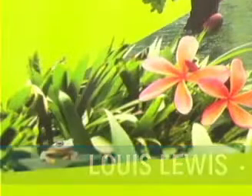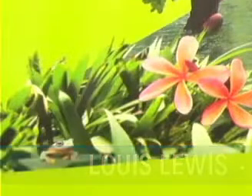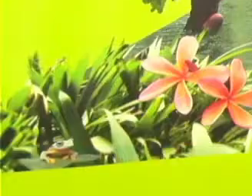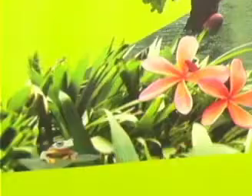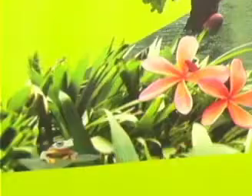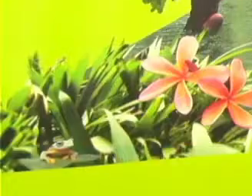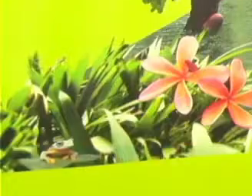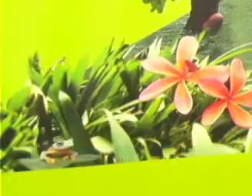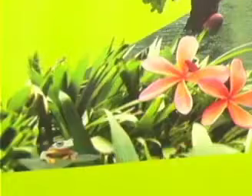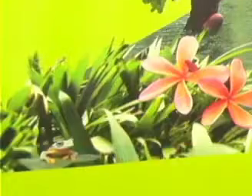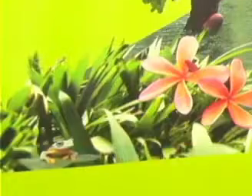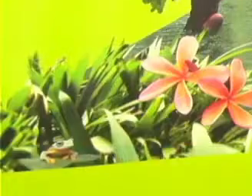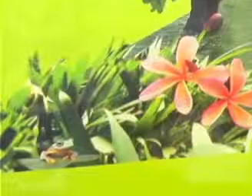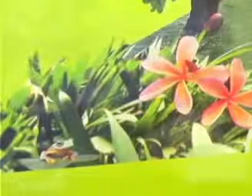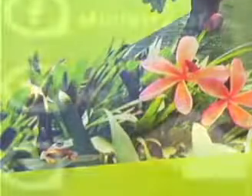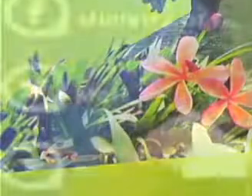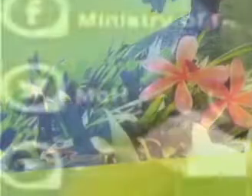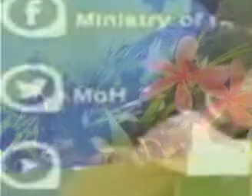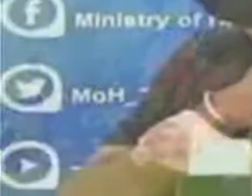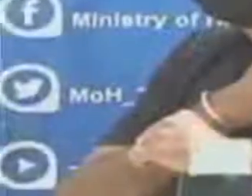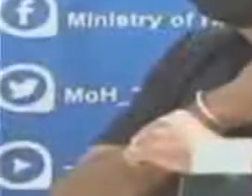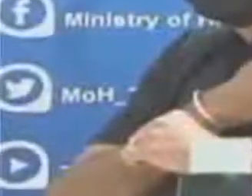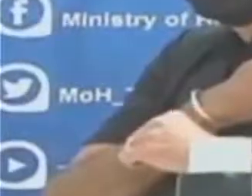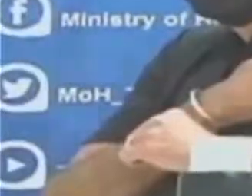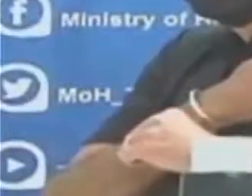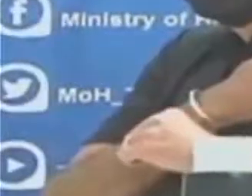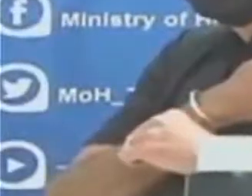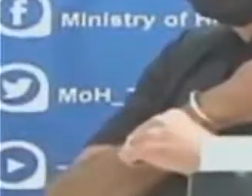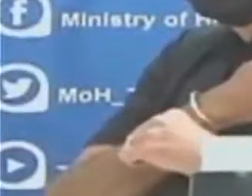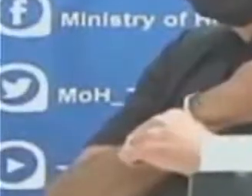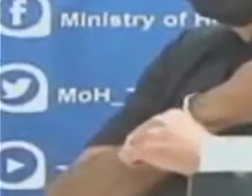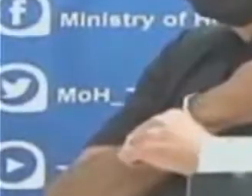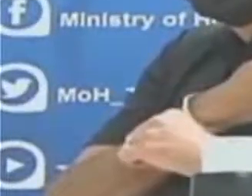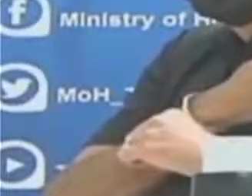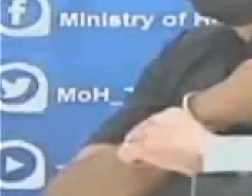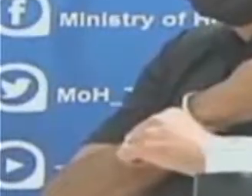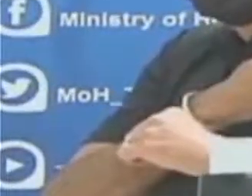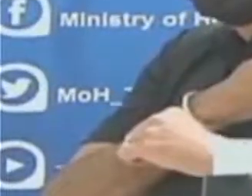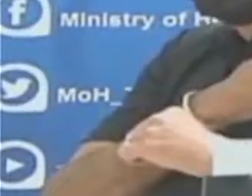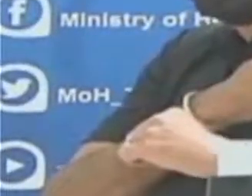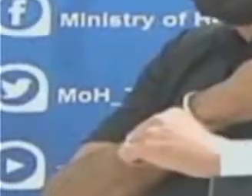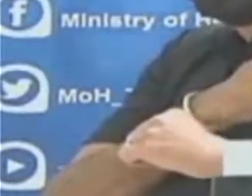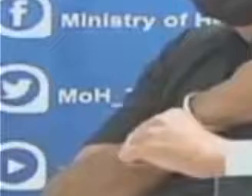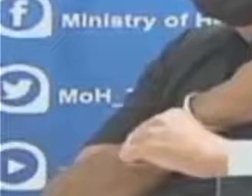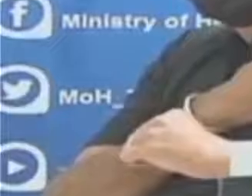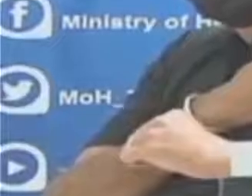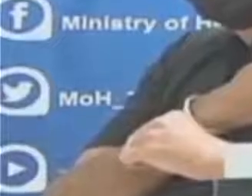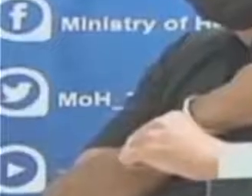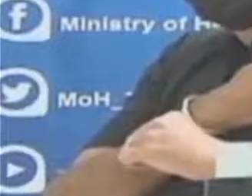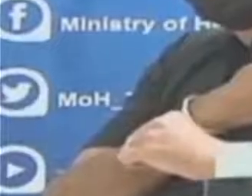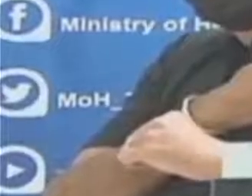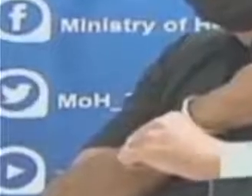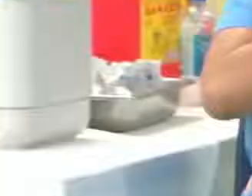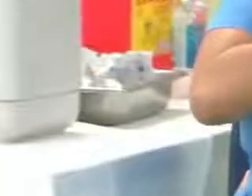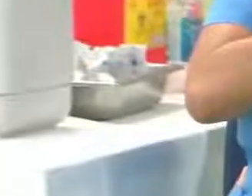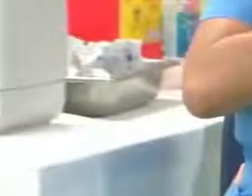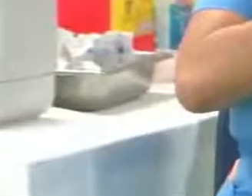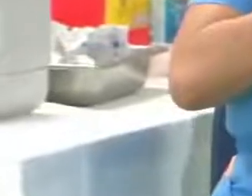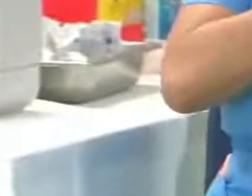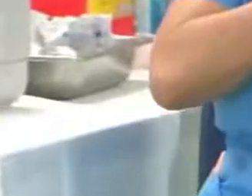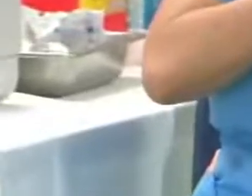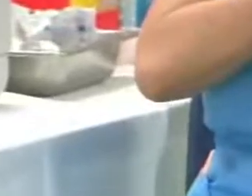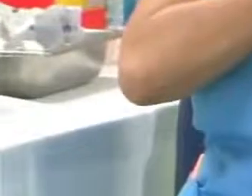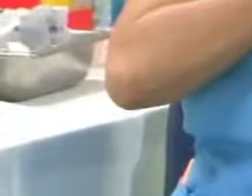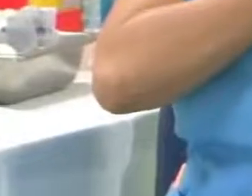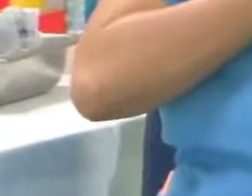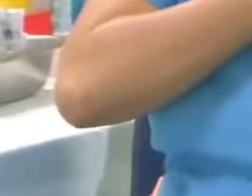of reasons. The first one, it's the best and probably the only known real defense, according to the medical professions,